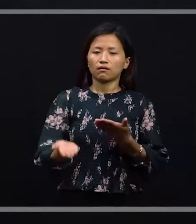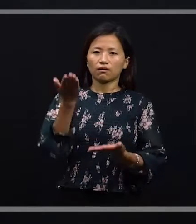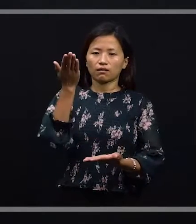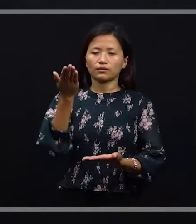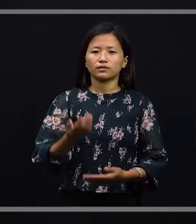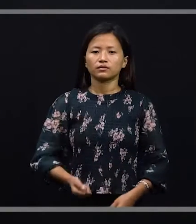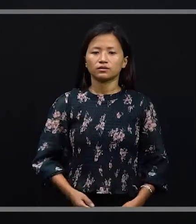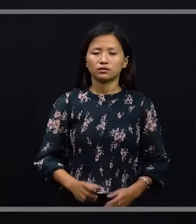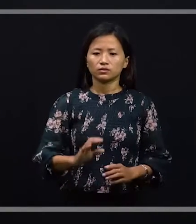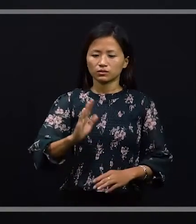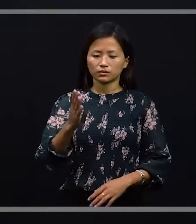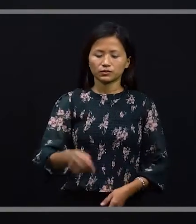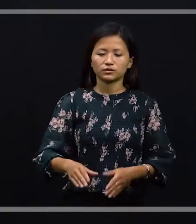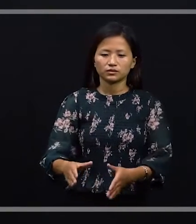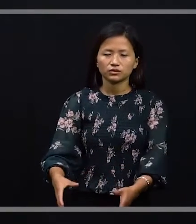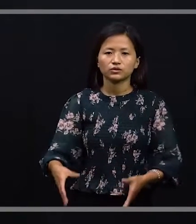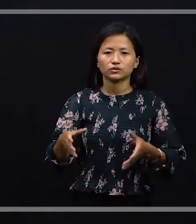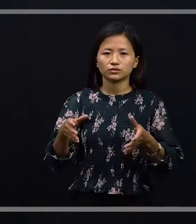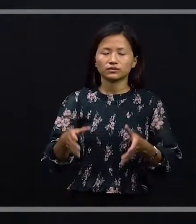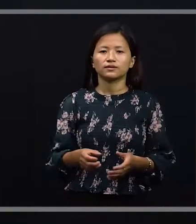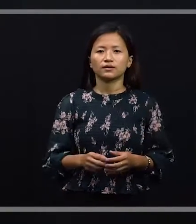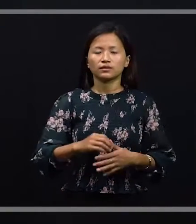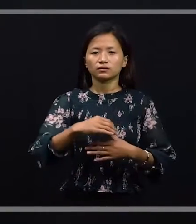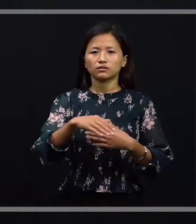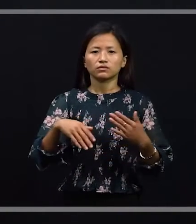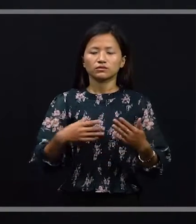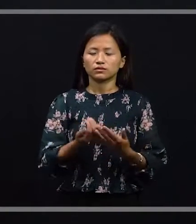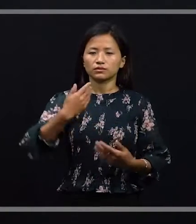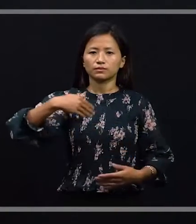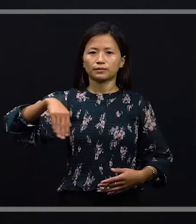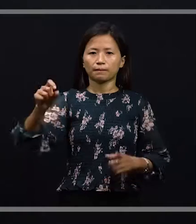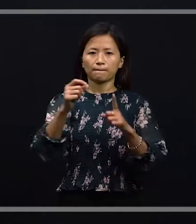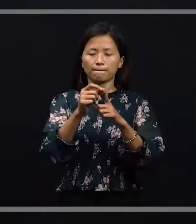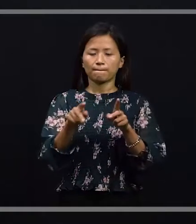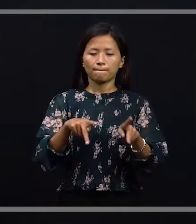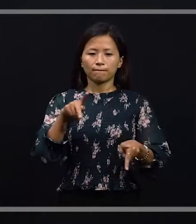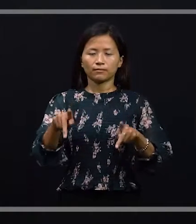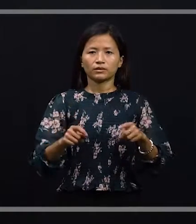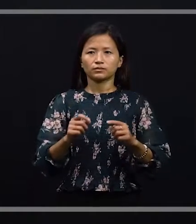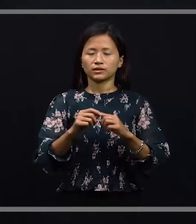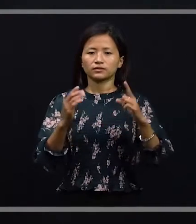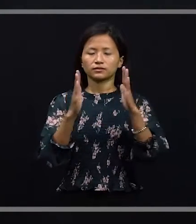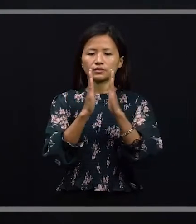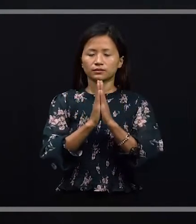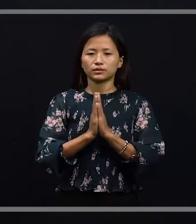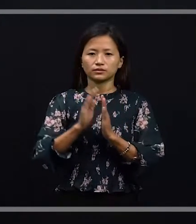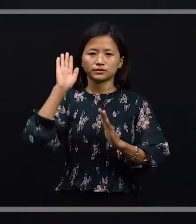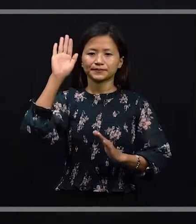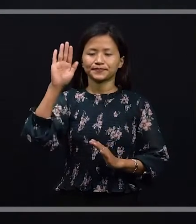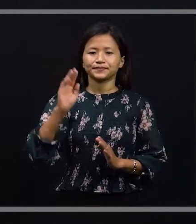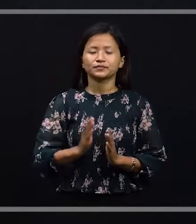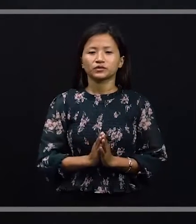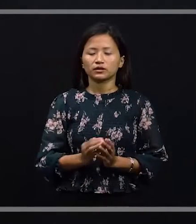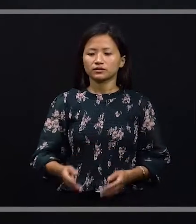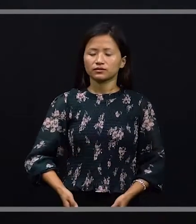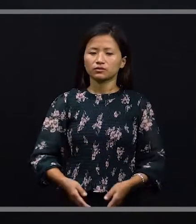one caste is better than the other one, and then always the though they are all Indians, there was no sense